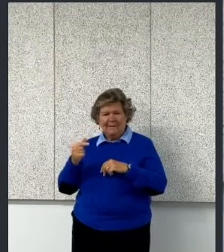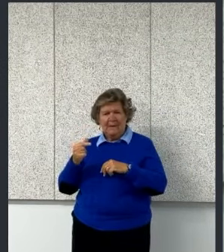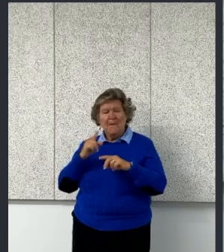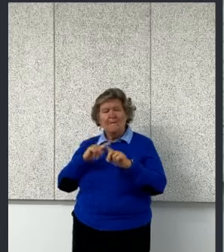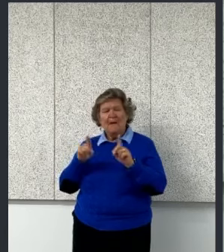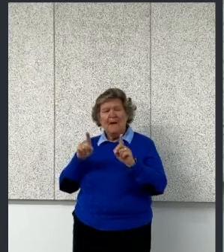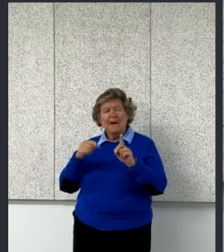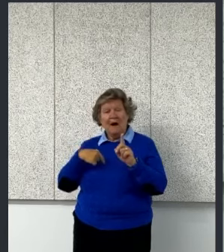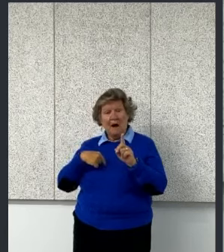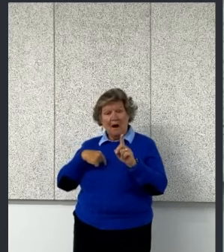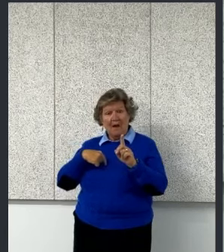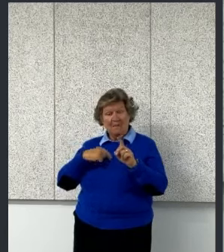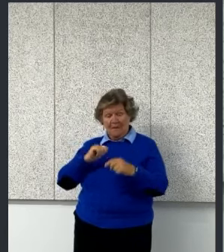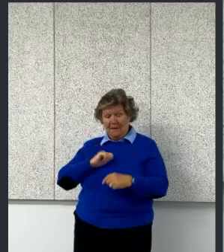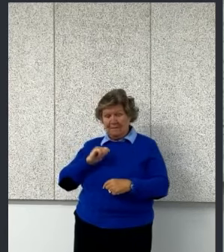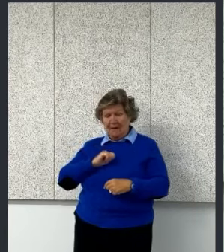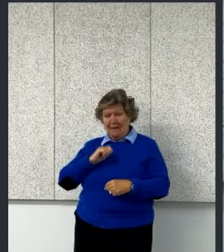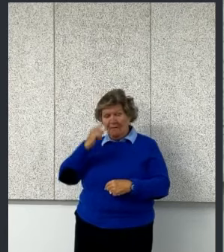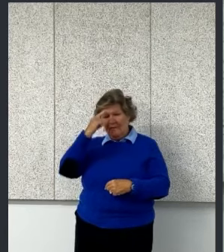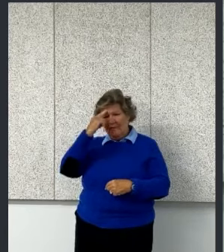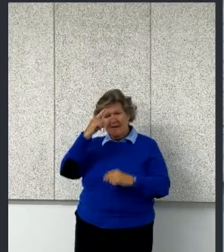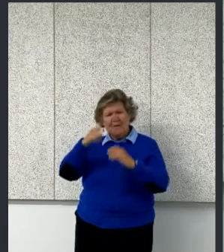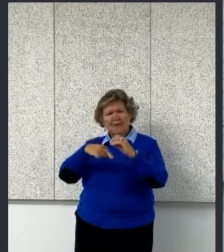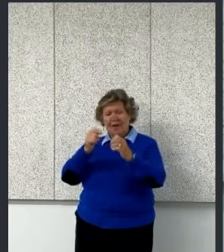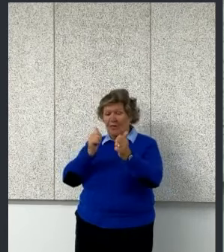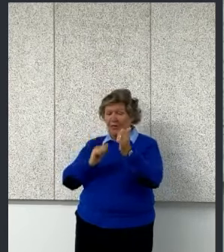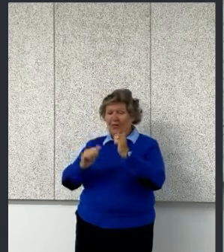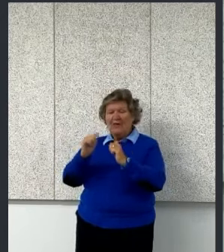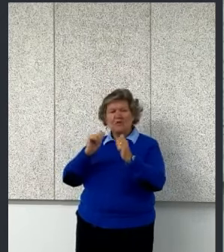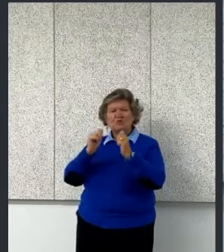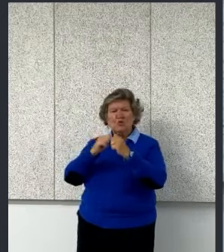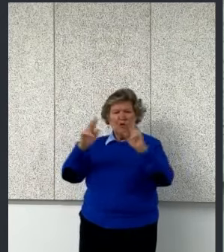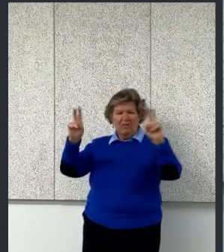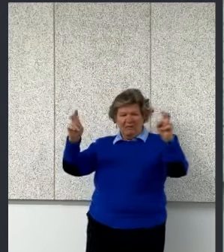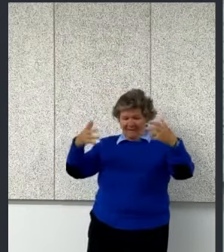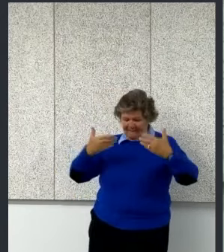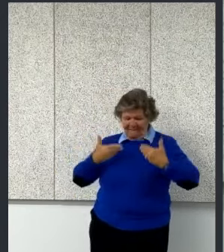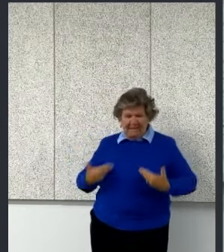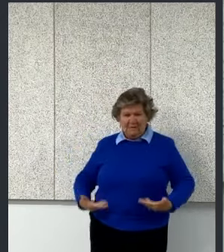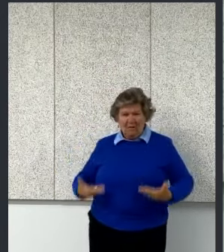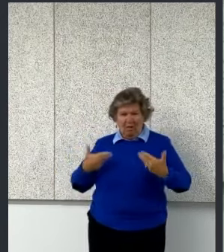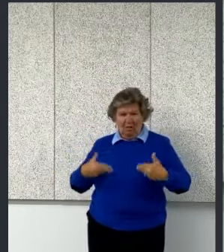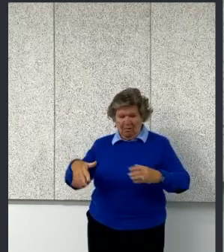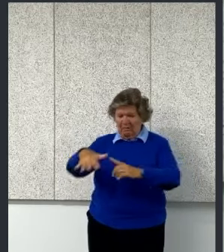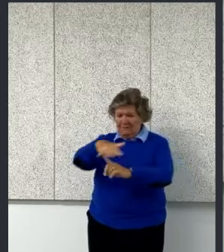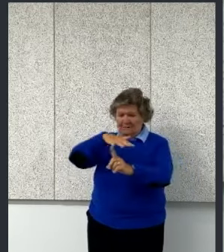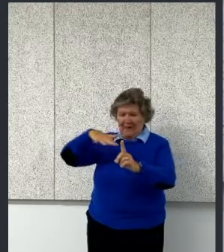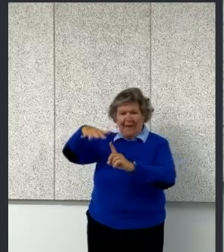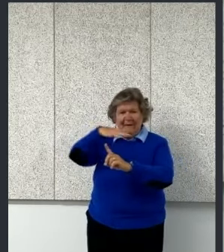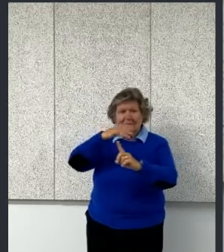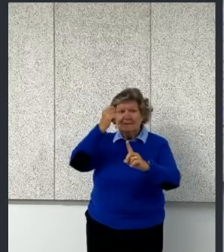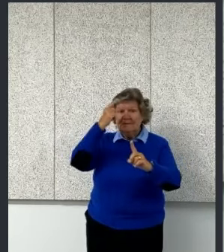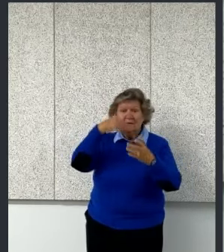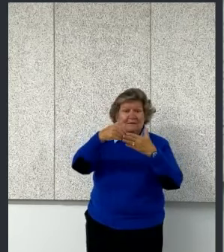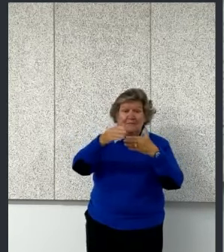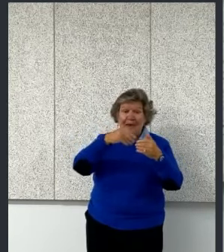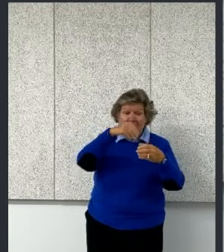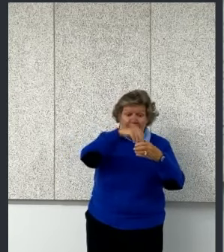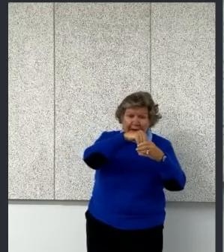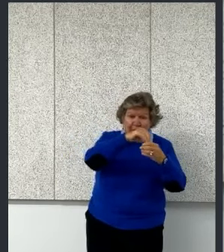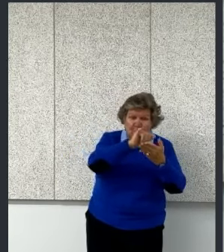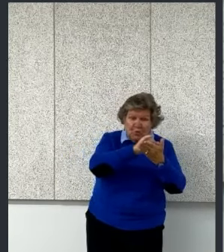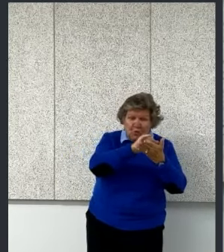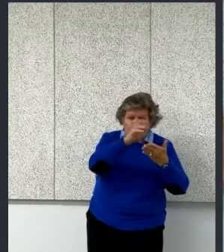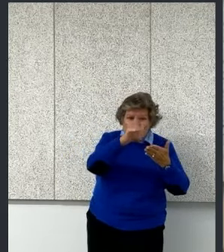I particularly theaters with a physical space, inside of New York, outside of New York, I